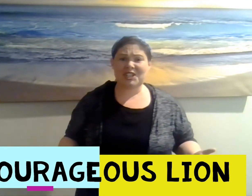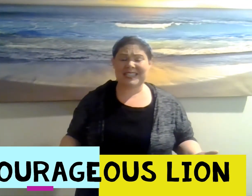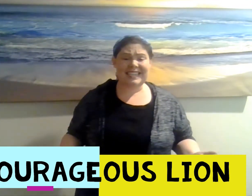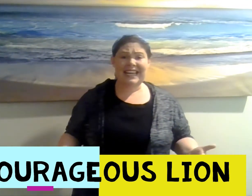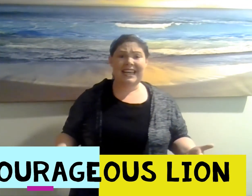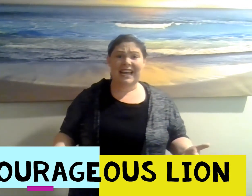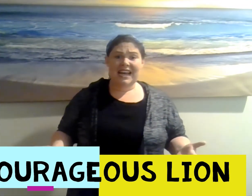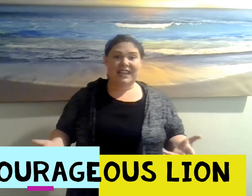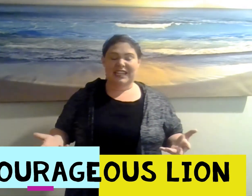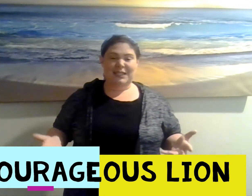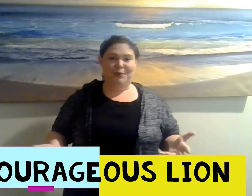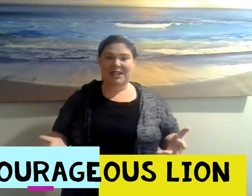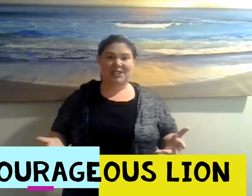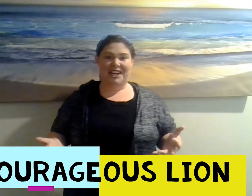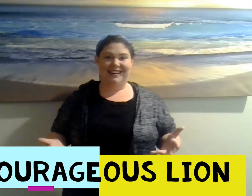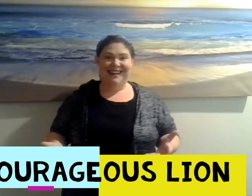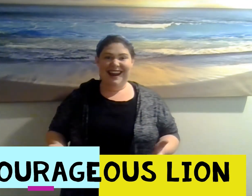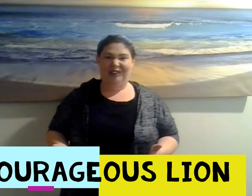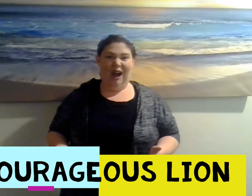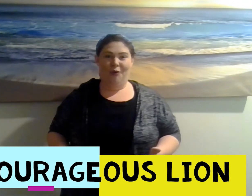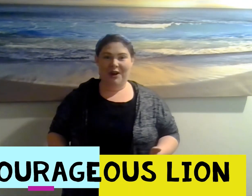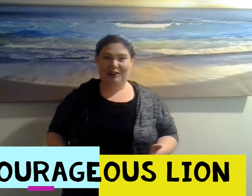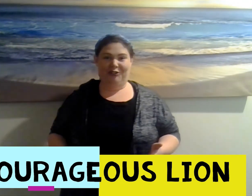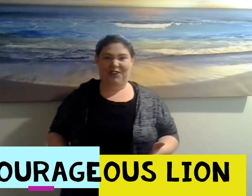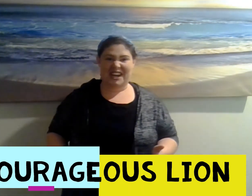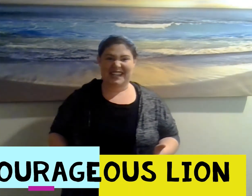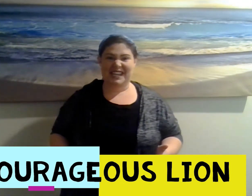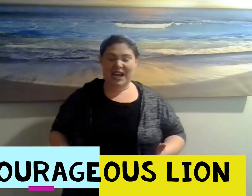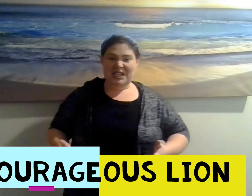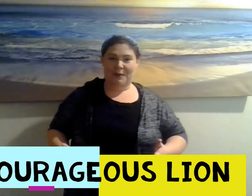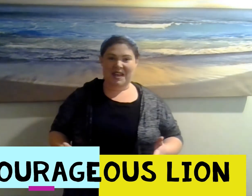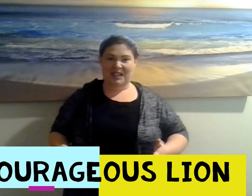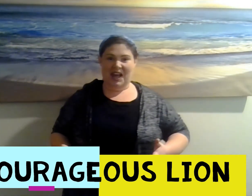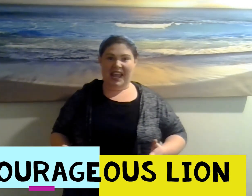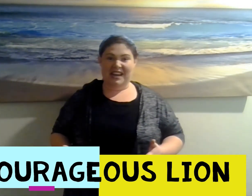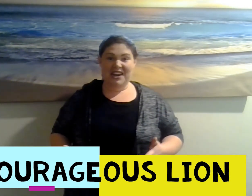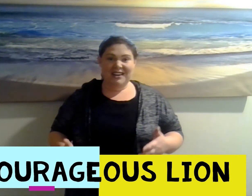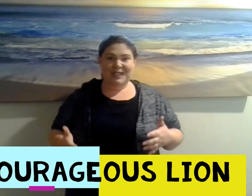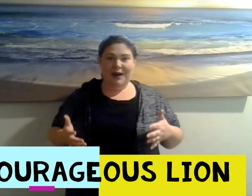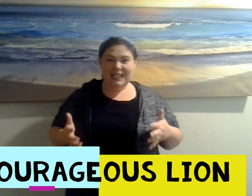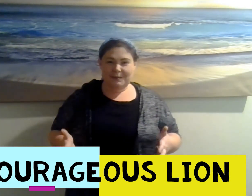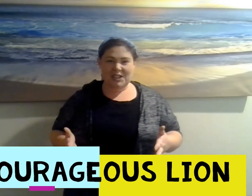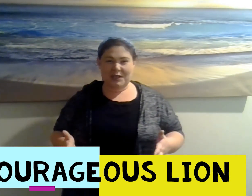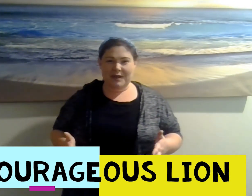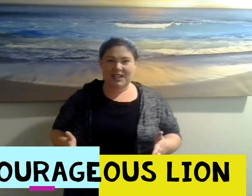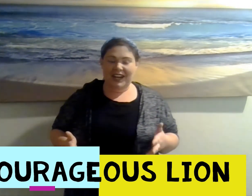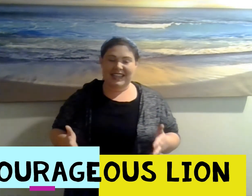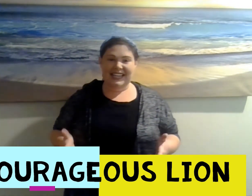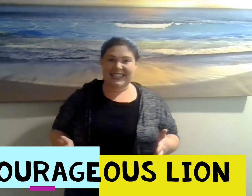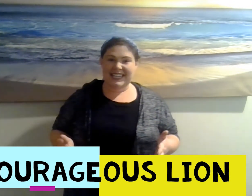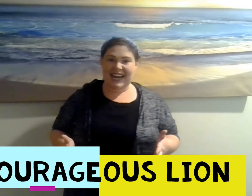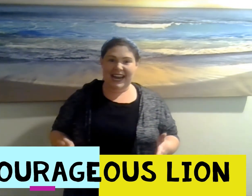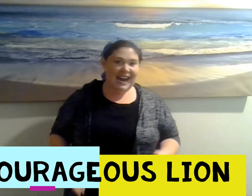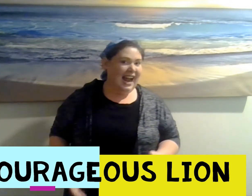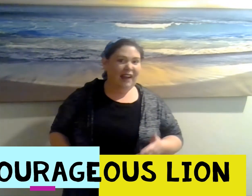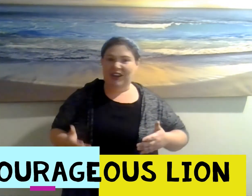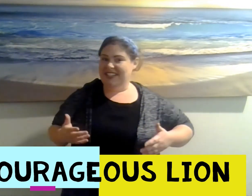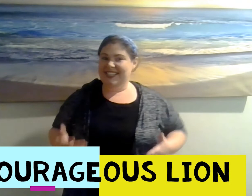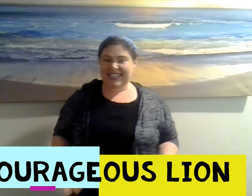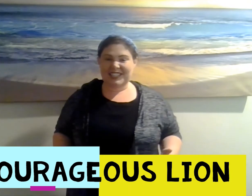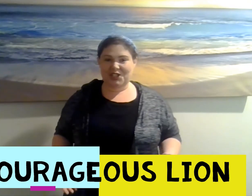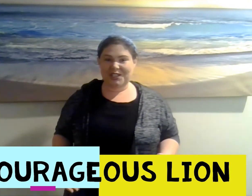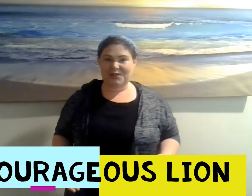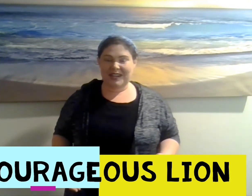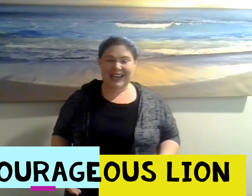and you can just see the expression of how wonderful it is to be a lion. So I especially want to talk to the kids today. I've